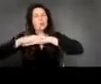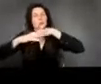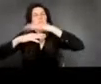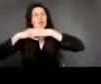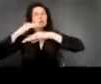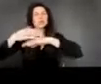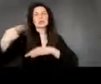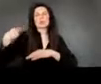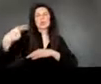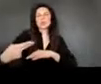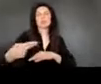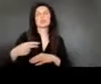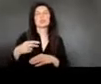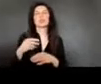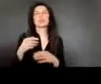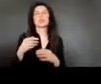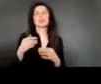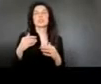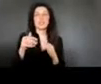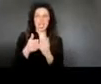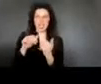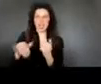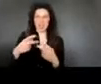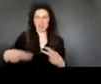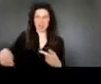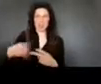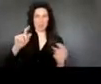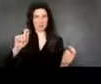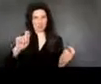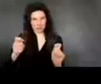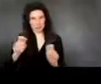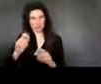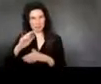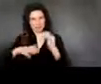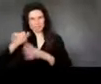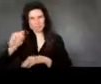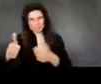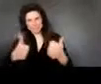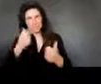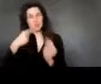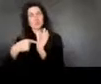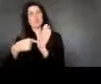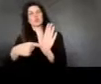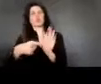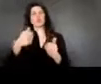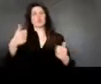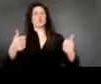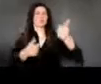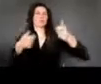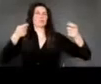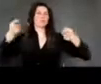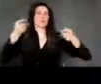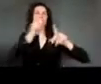or being structured to evolve to reflect different ideologies. I just thought that was really fascinating. I've always